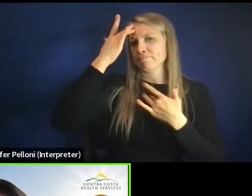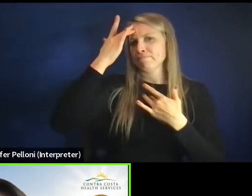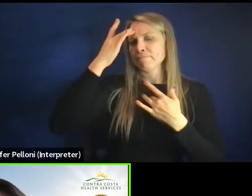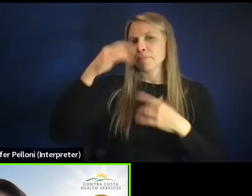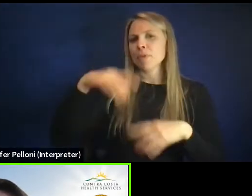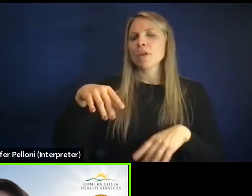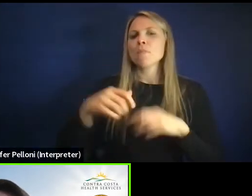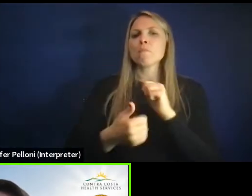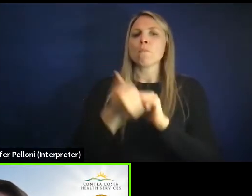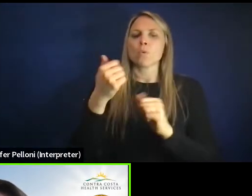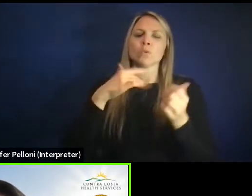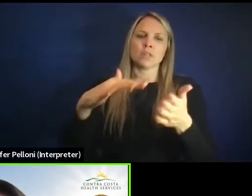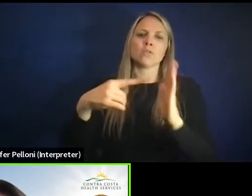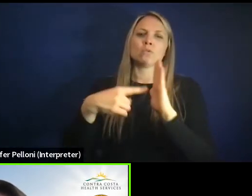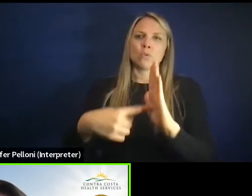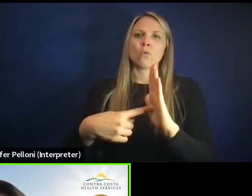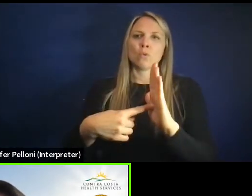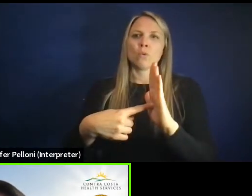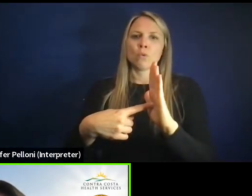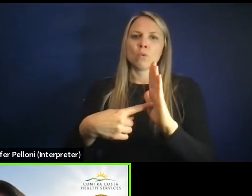studies show that